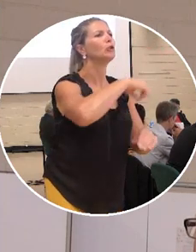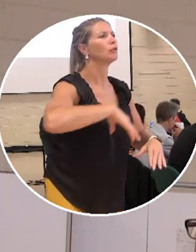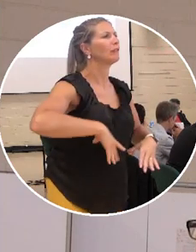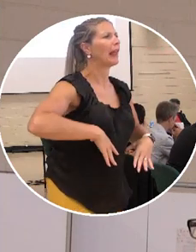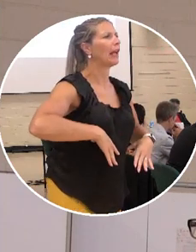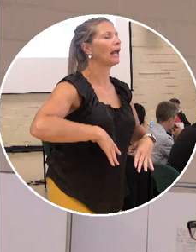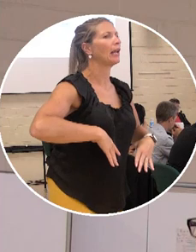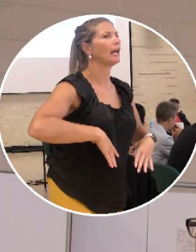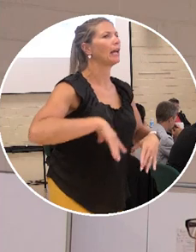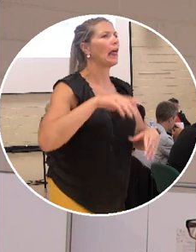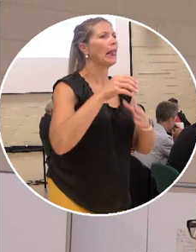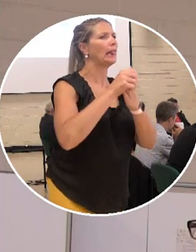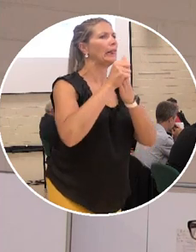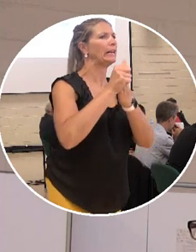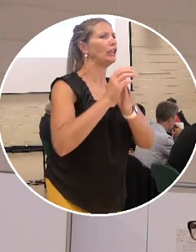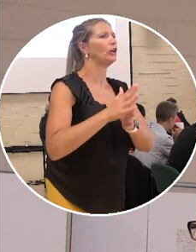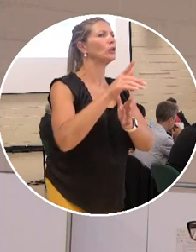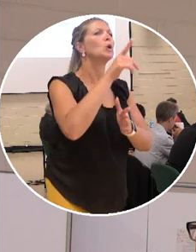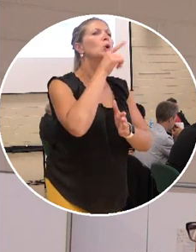getting smaller and smaller and smaller.